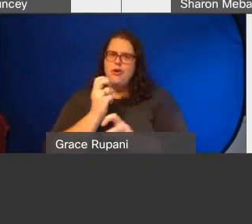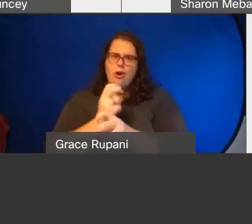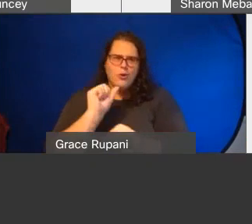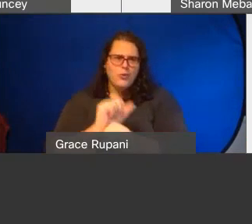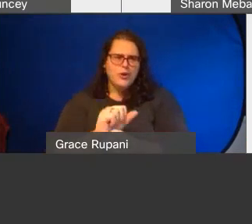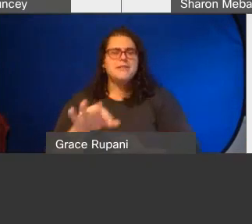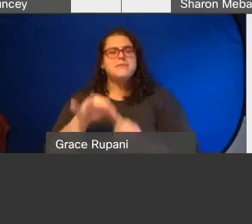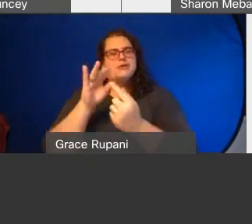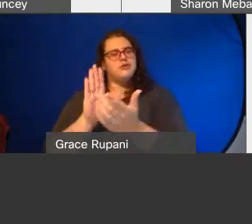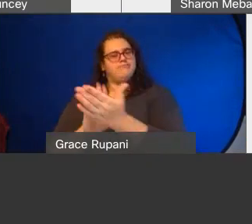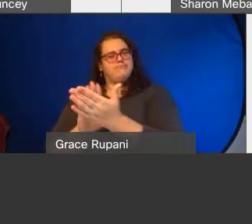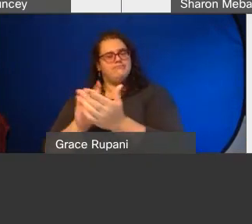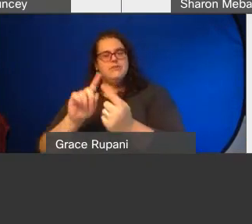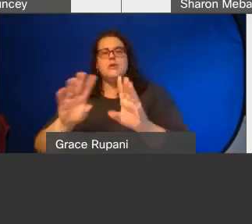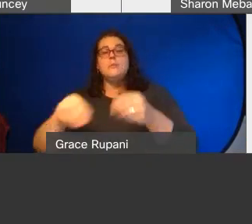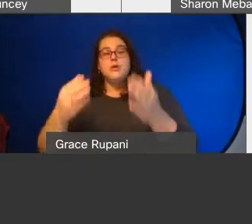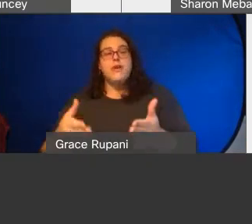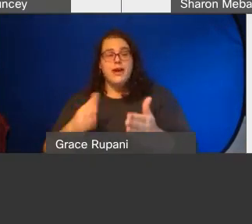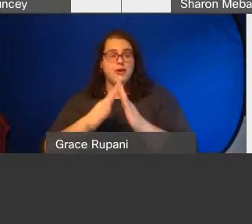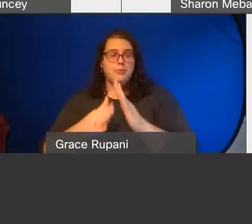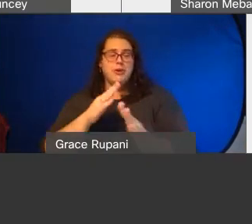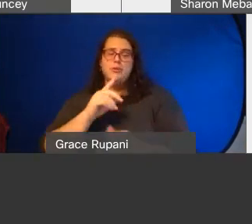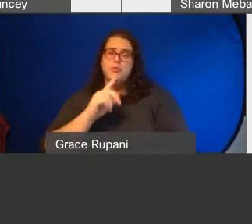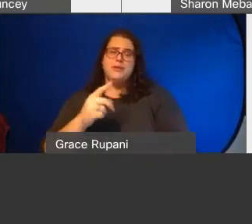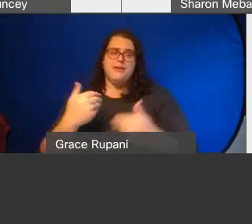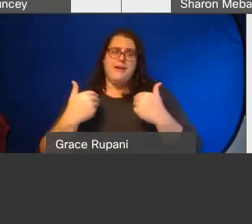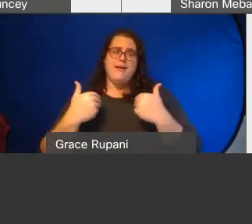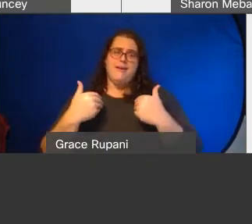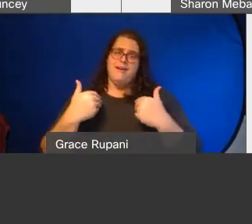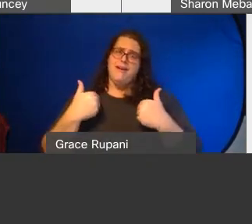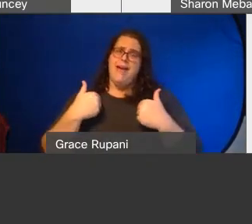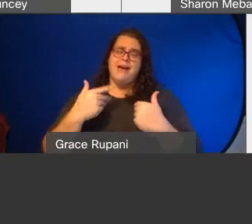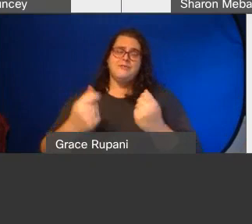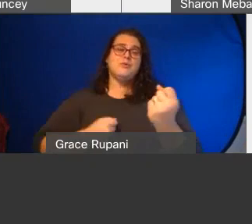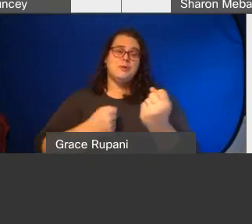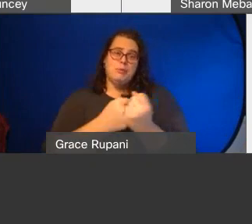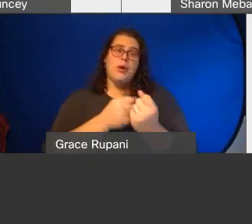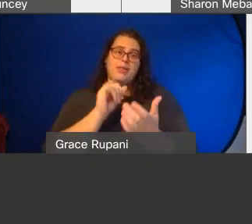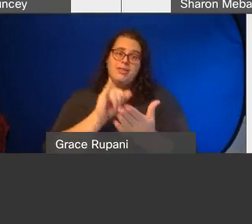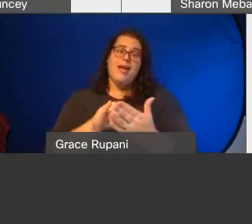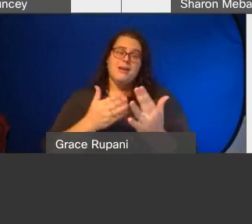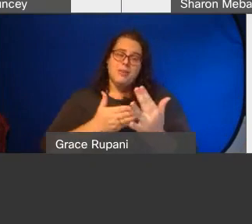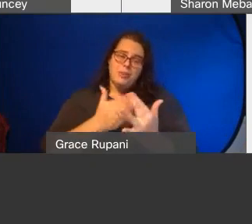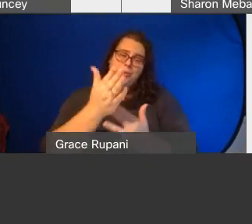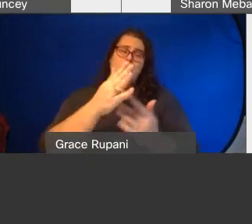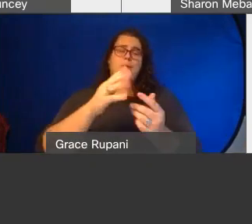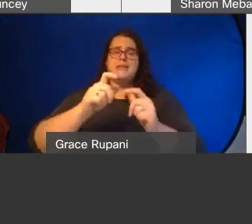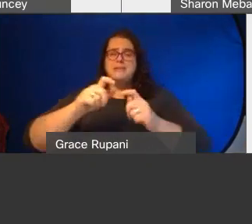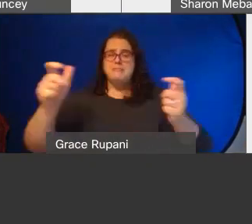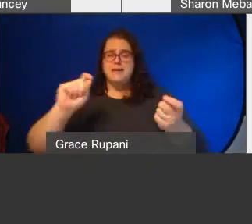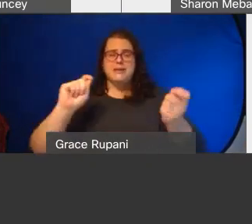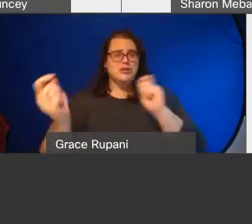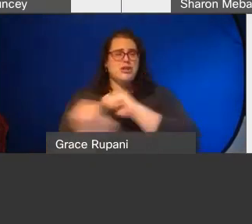to our provider community who's really had to support this tremendous change and continues to show us how, you